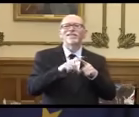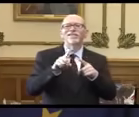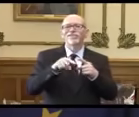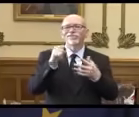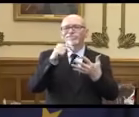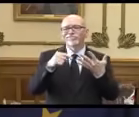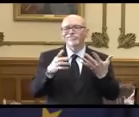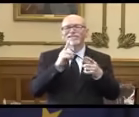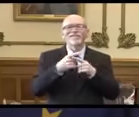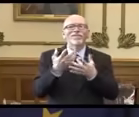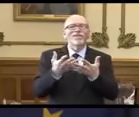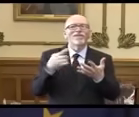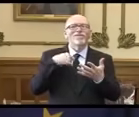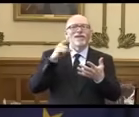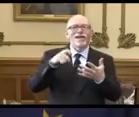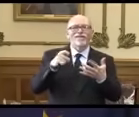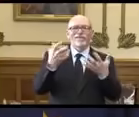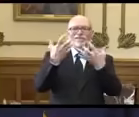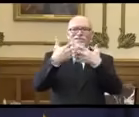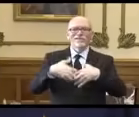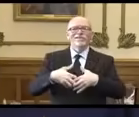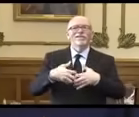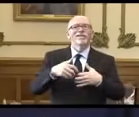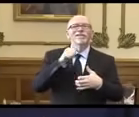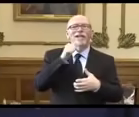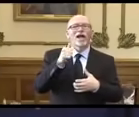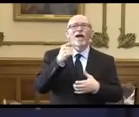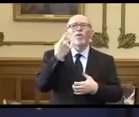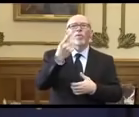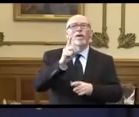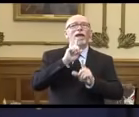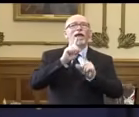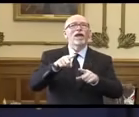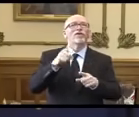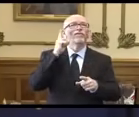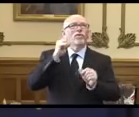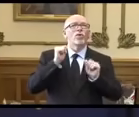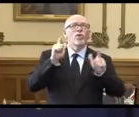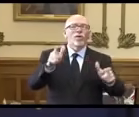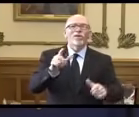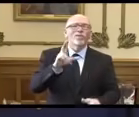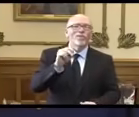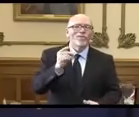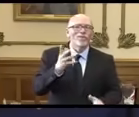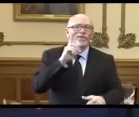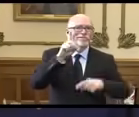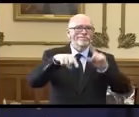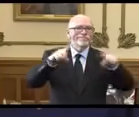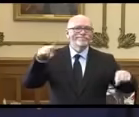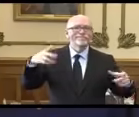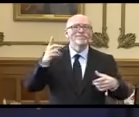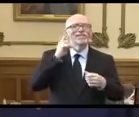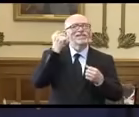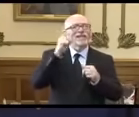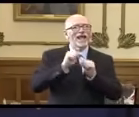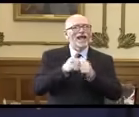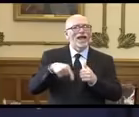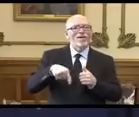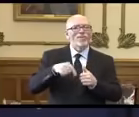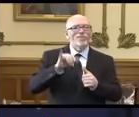or pieces that have to snap together. There's no one size fits all, but obviously understanding how this novel